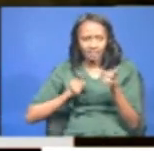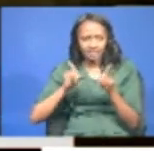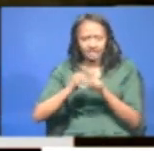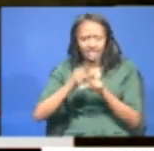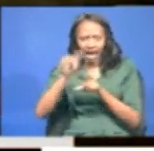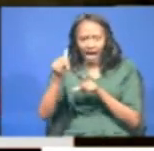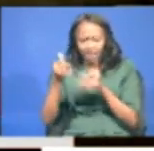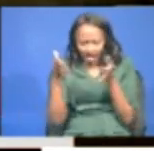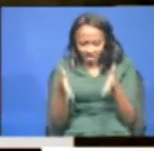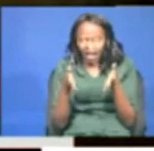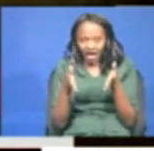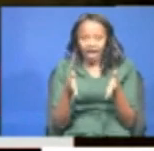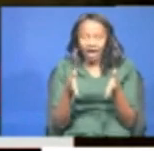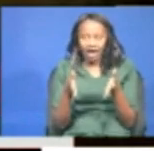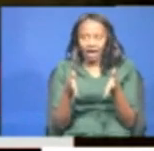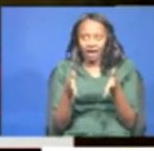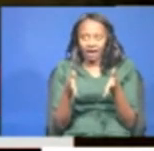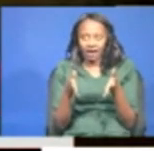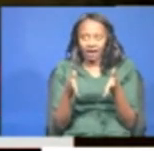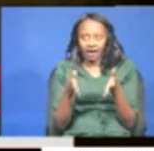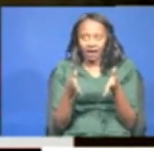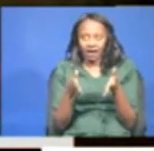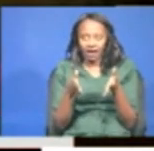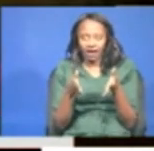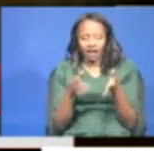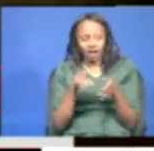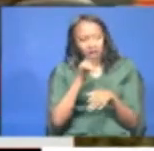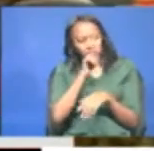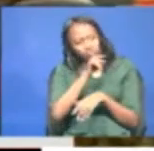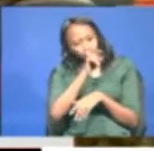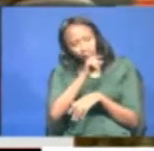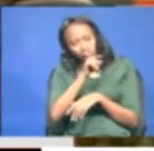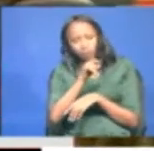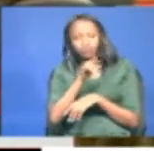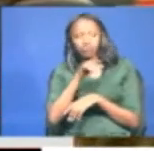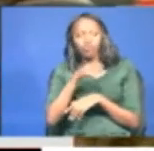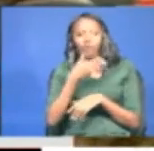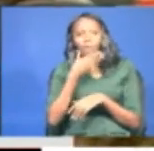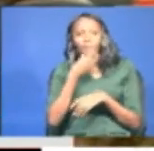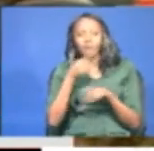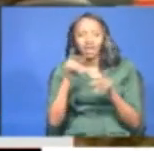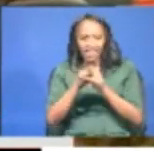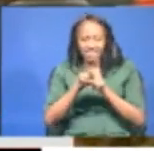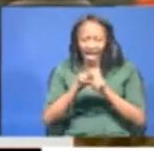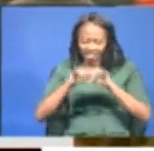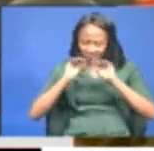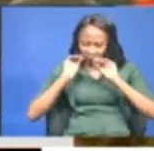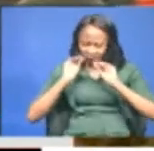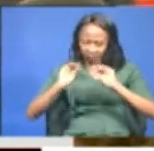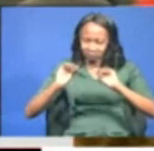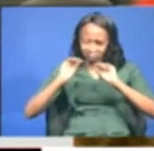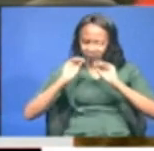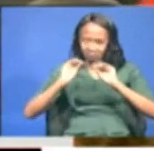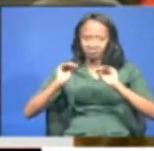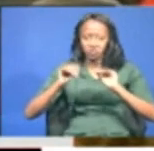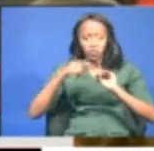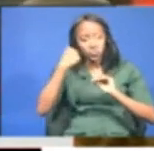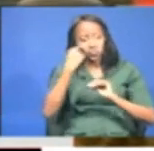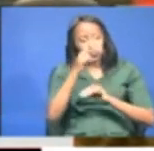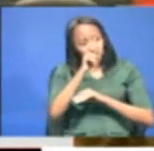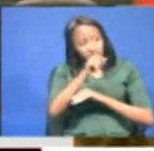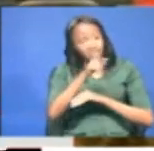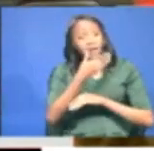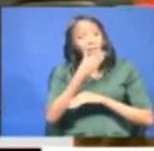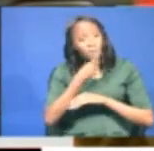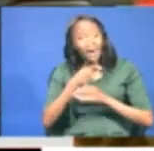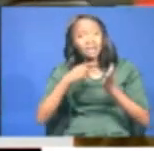here, we were handed over to Jack by my parents. This man paid my school fees from Form 1